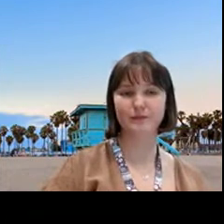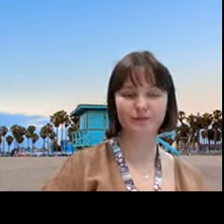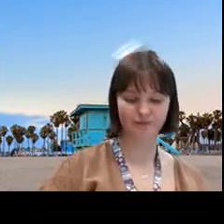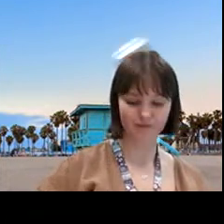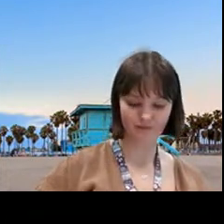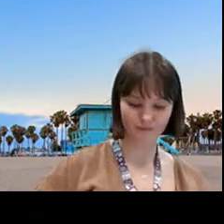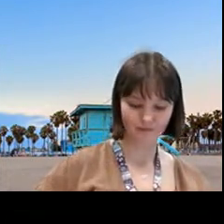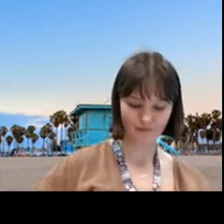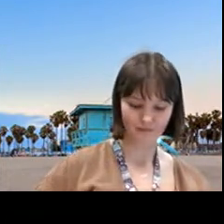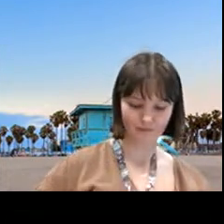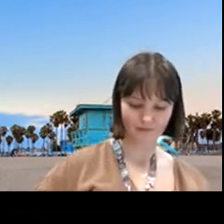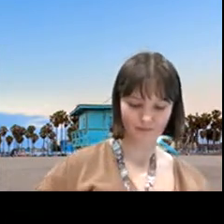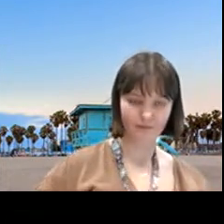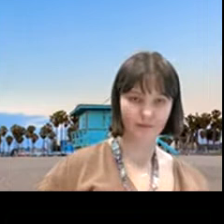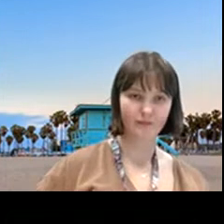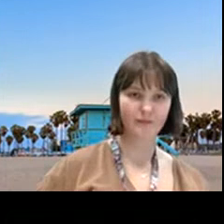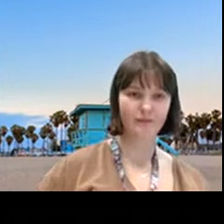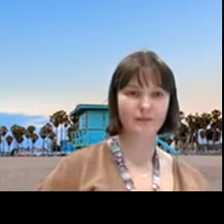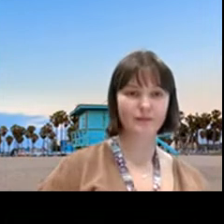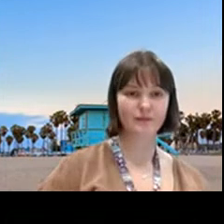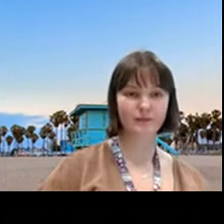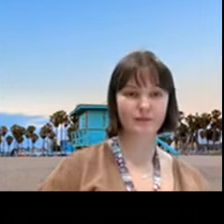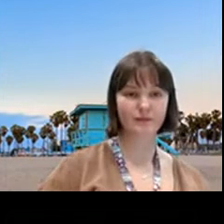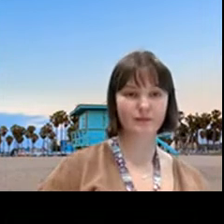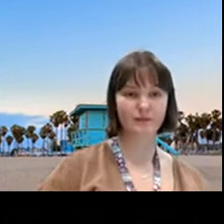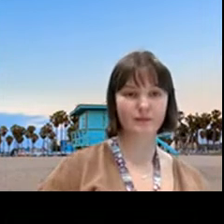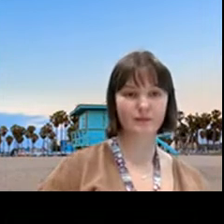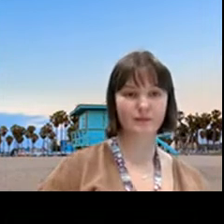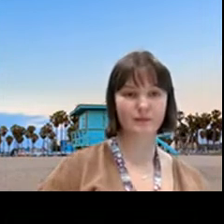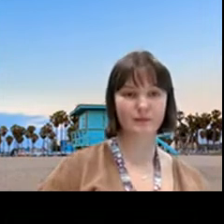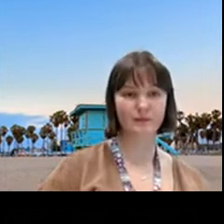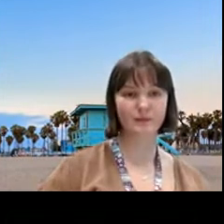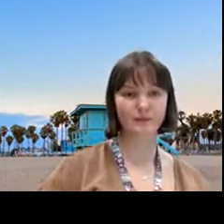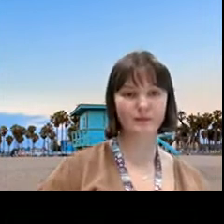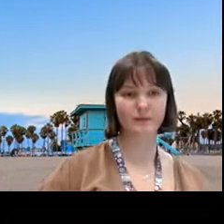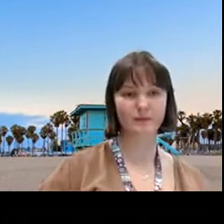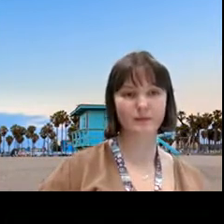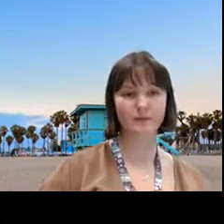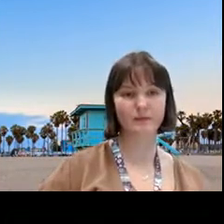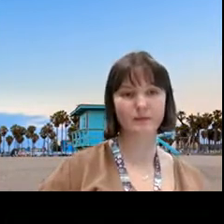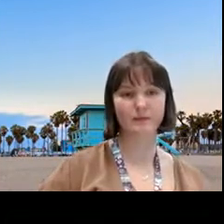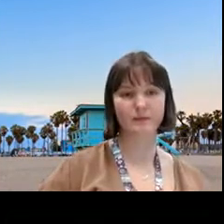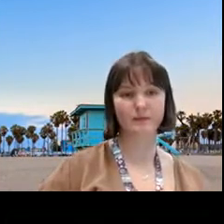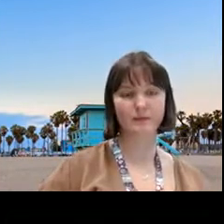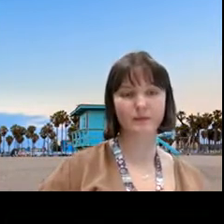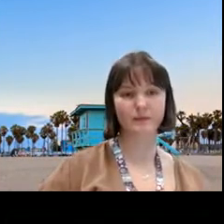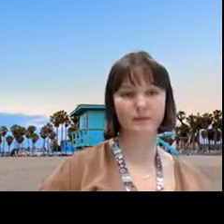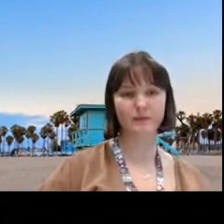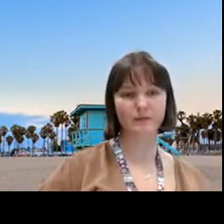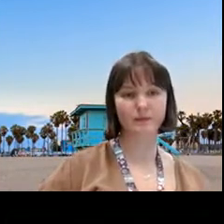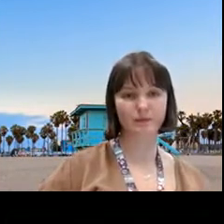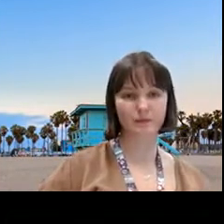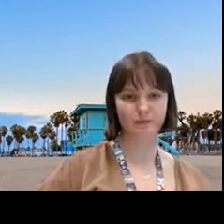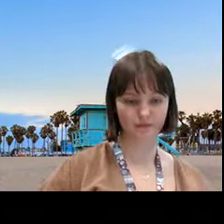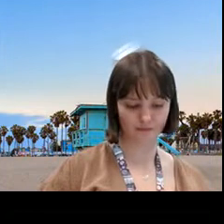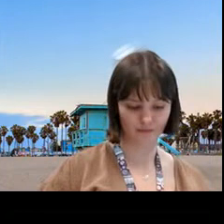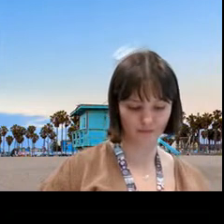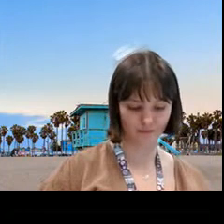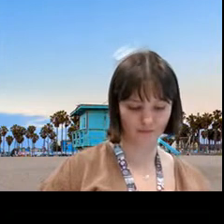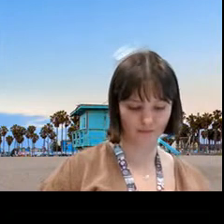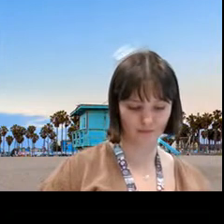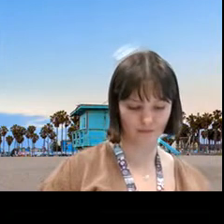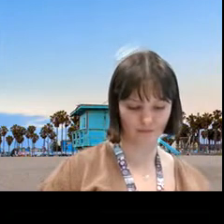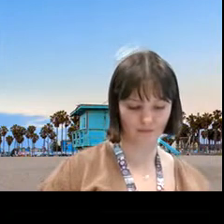So I wanted to know, and this might show my ignorance, but does the training also address